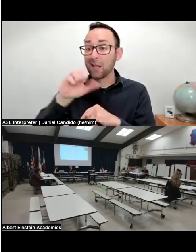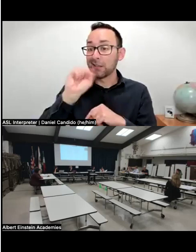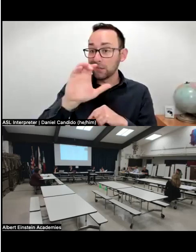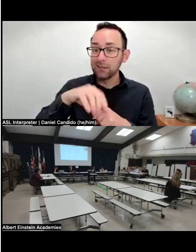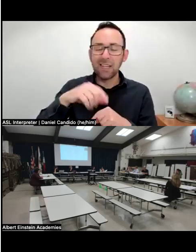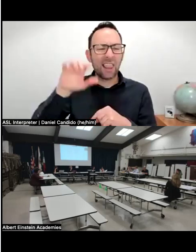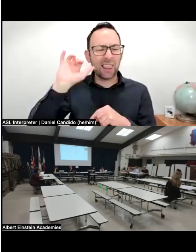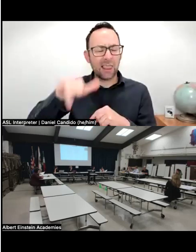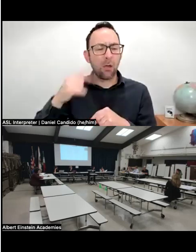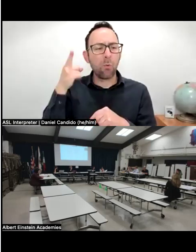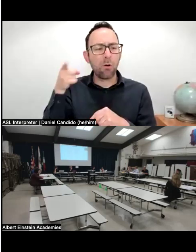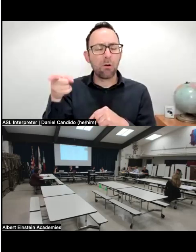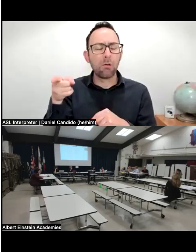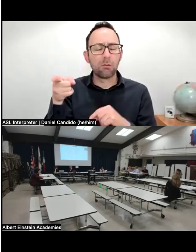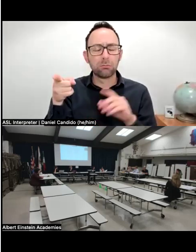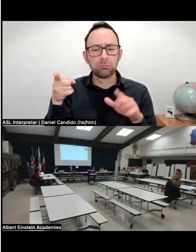is a